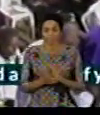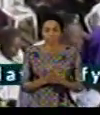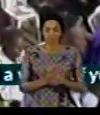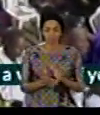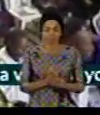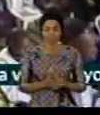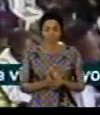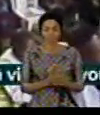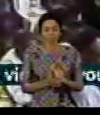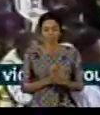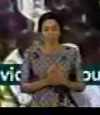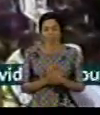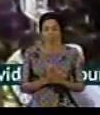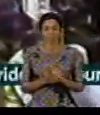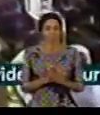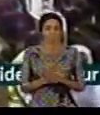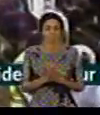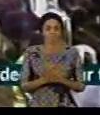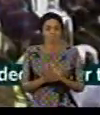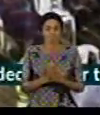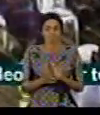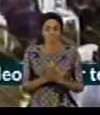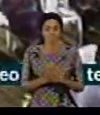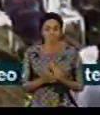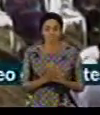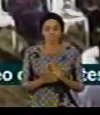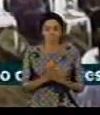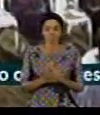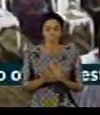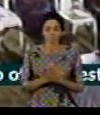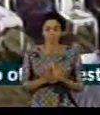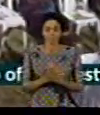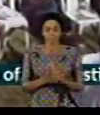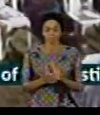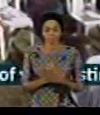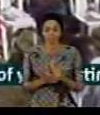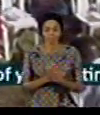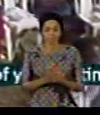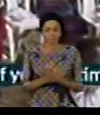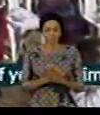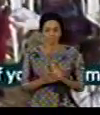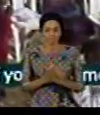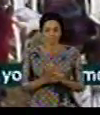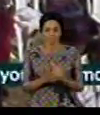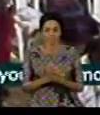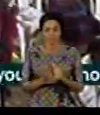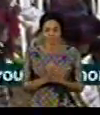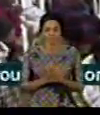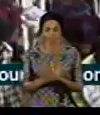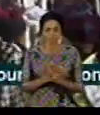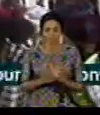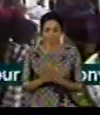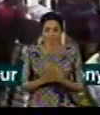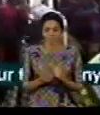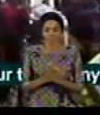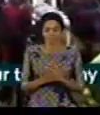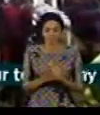Let your clapping be heard over there in Kano. Be heard over there in other